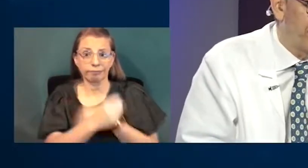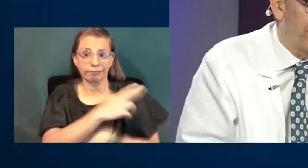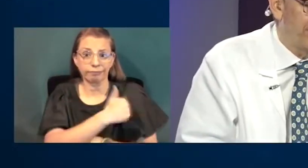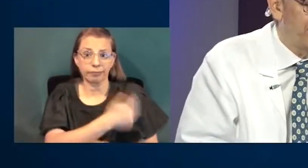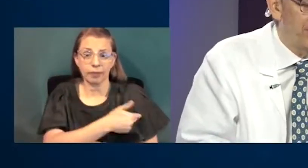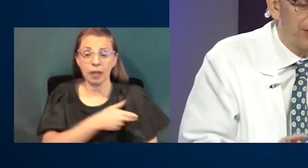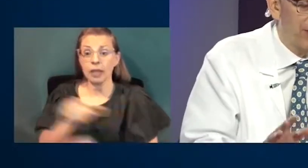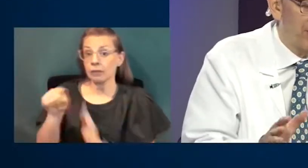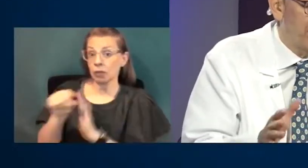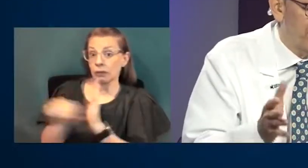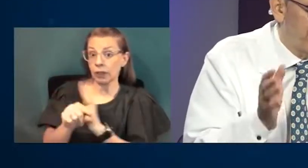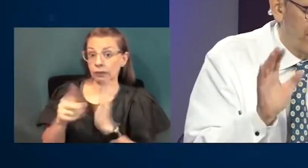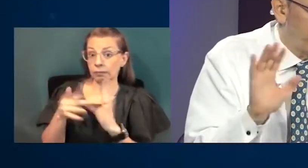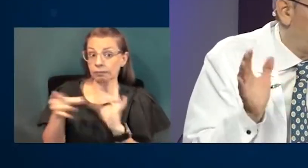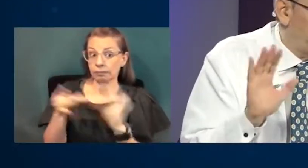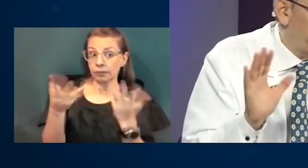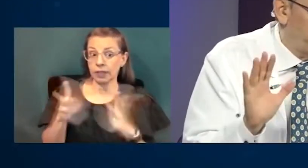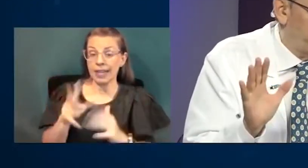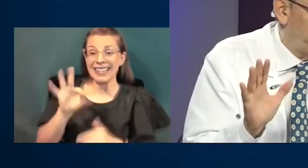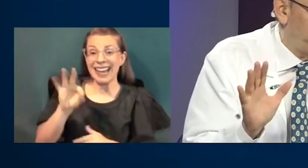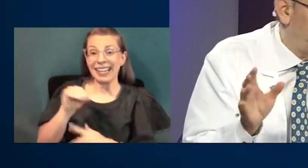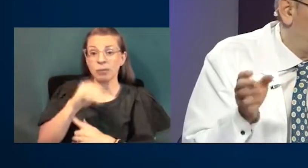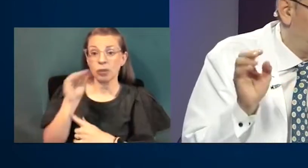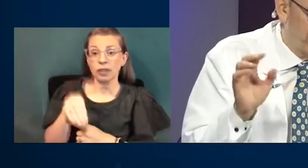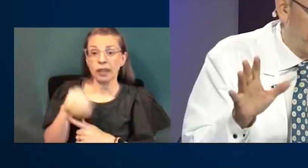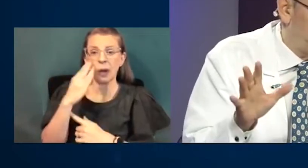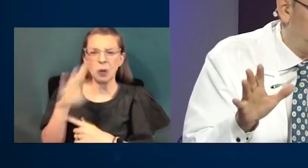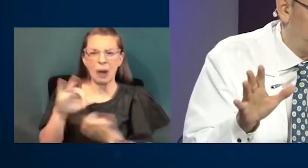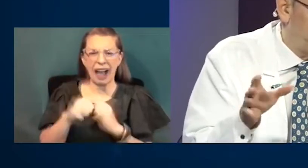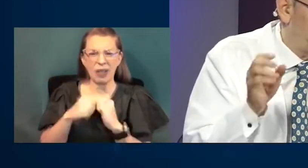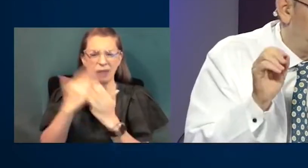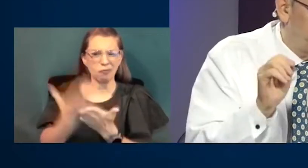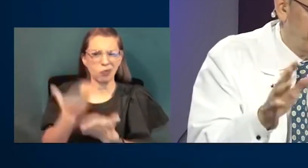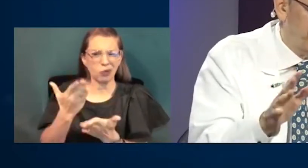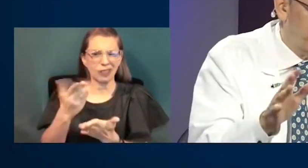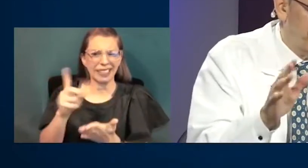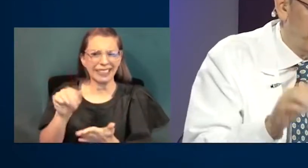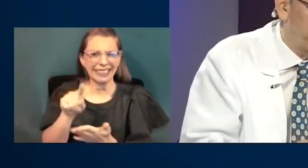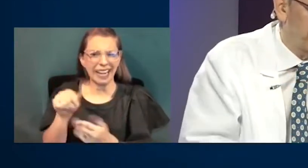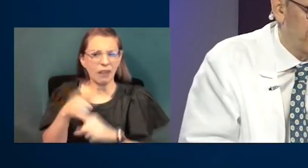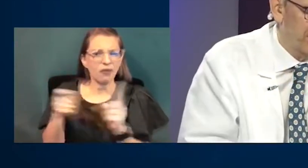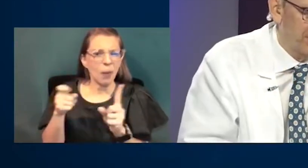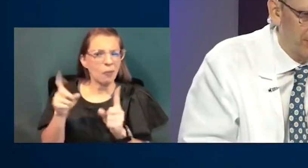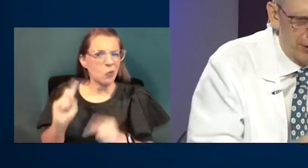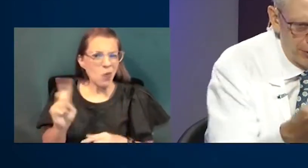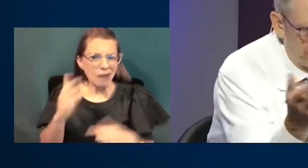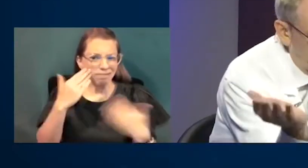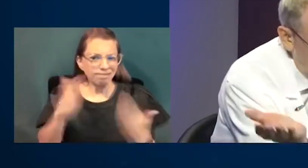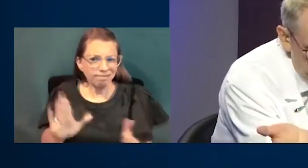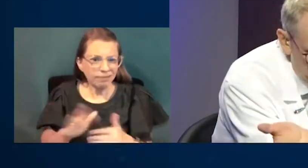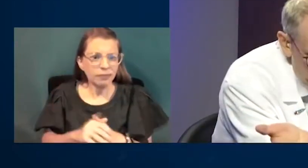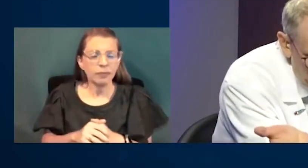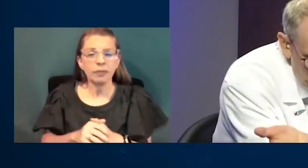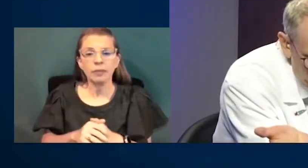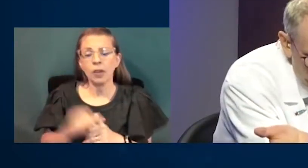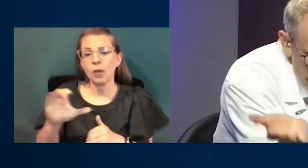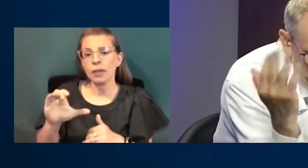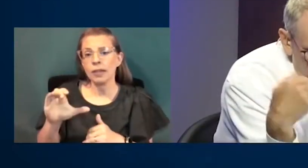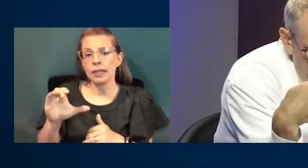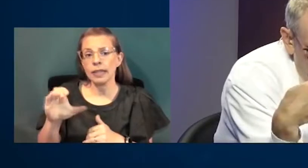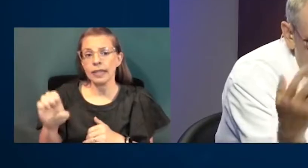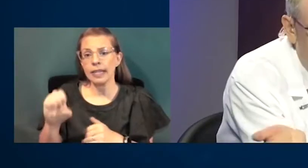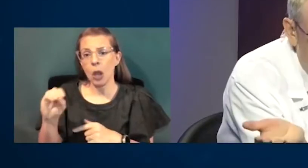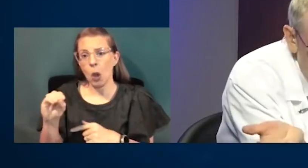up as many as 90%. I don't know how they verified that data, nor where the data came from. It's just a quote from a hospital CEO. Who trusts hospital CEOs, really? It's